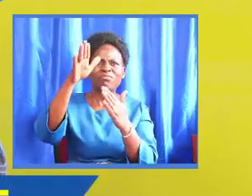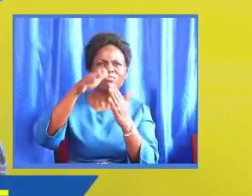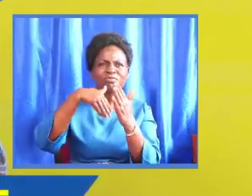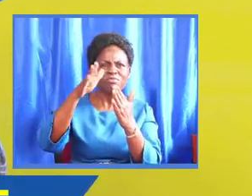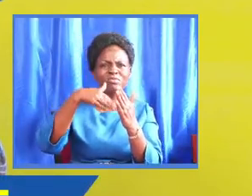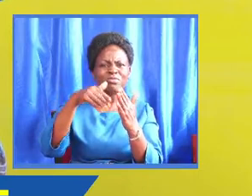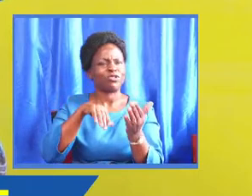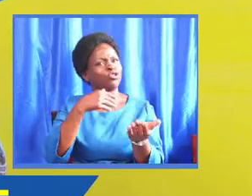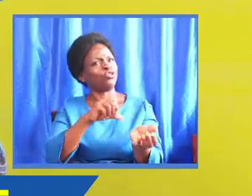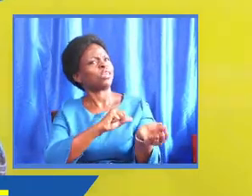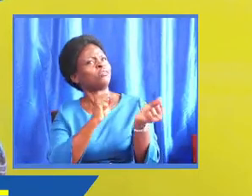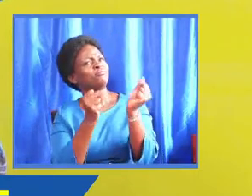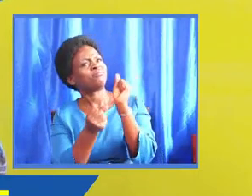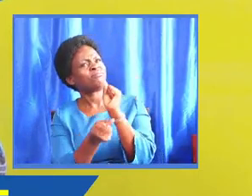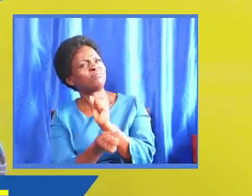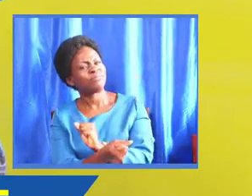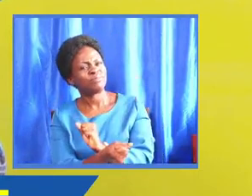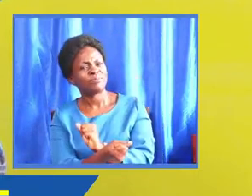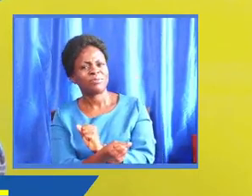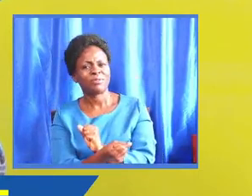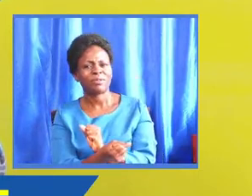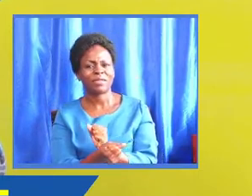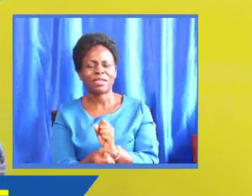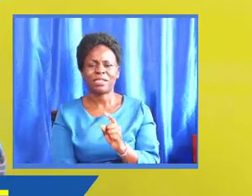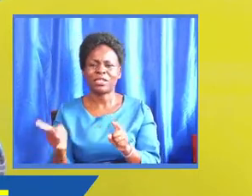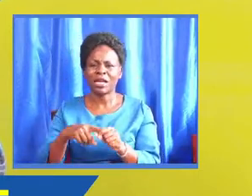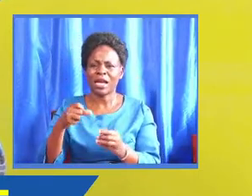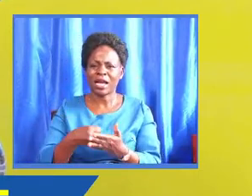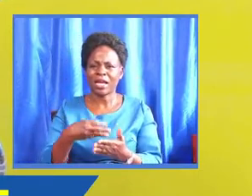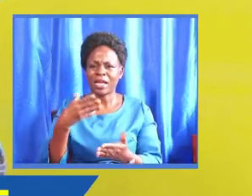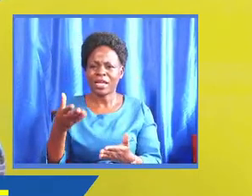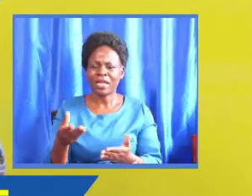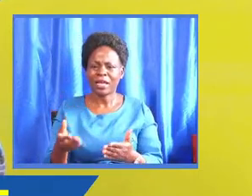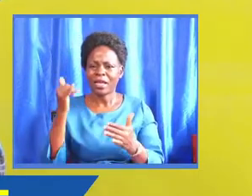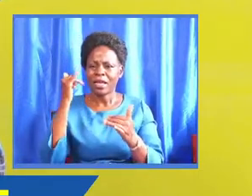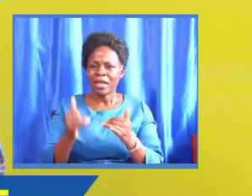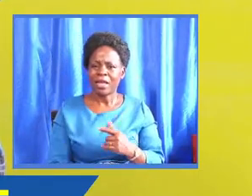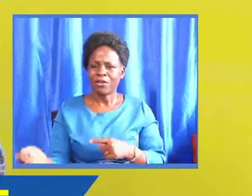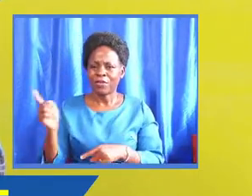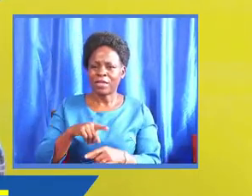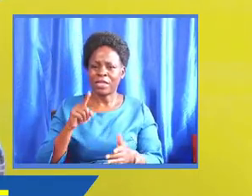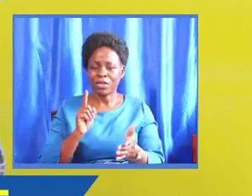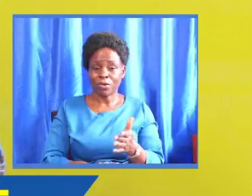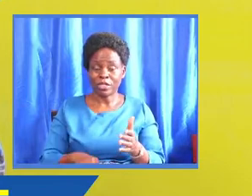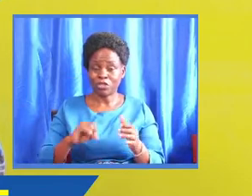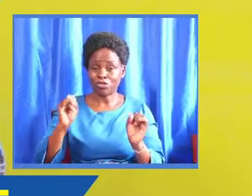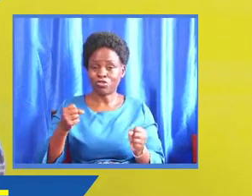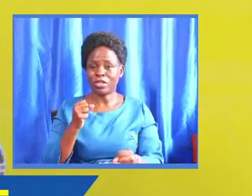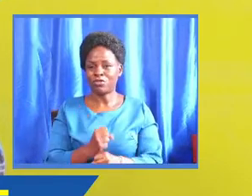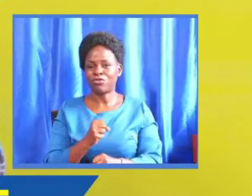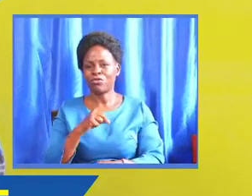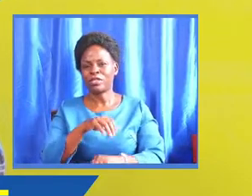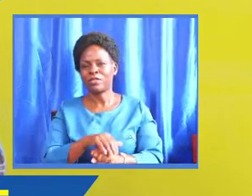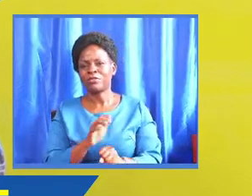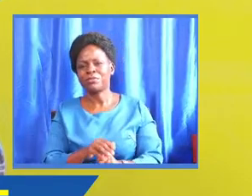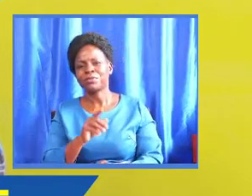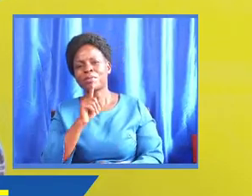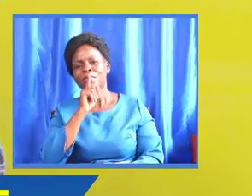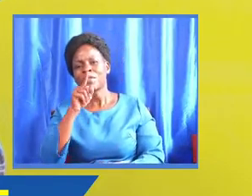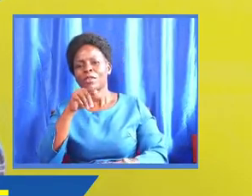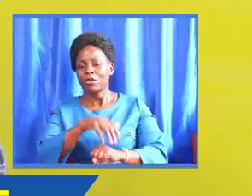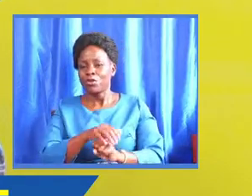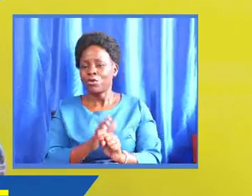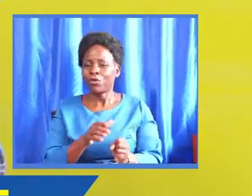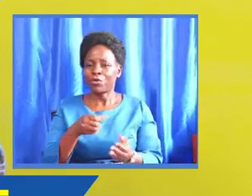convert it. That's a way of adding value. Okay, and at the end of the day, what you're trying to do is to make sure that you create